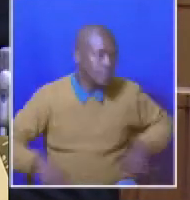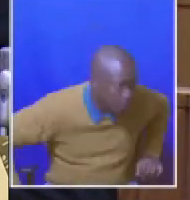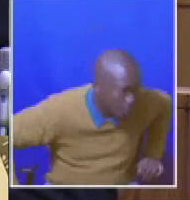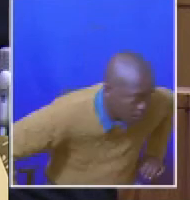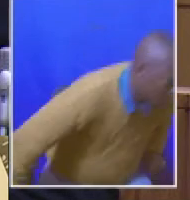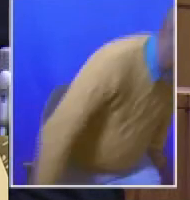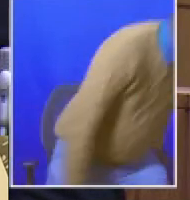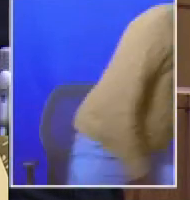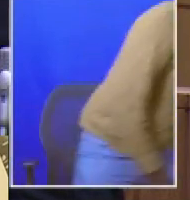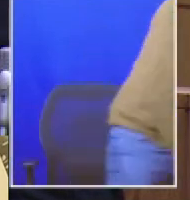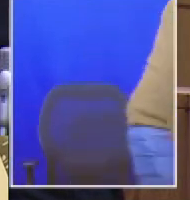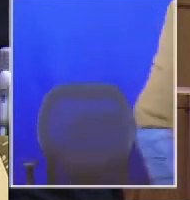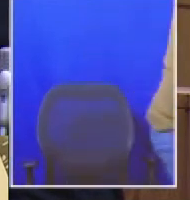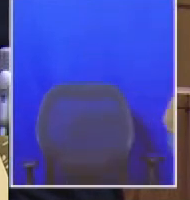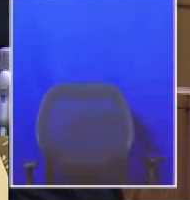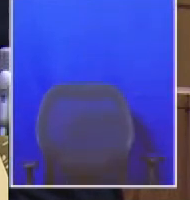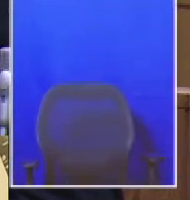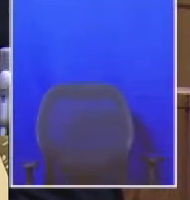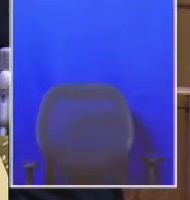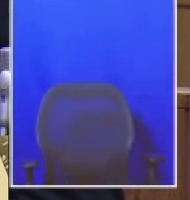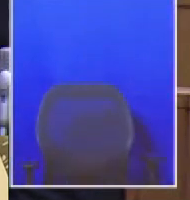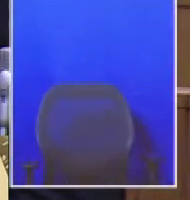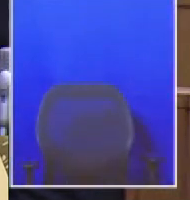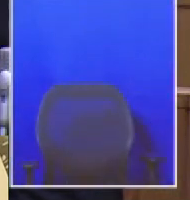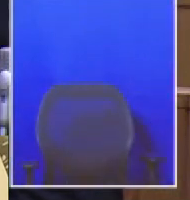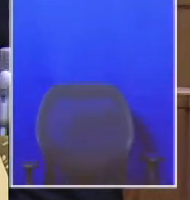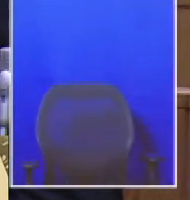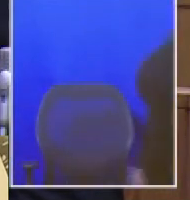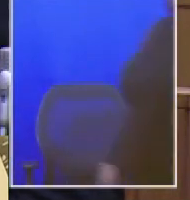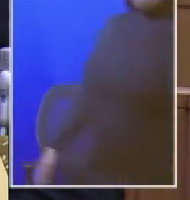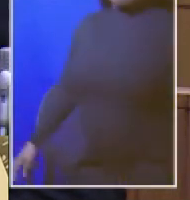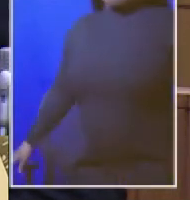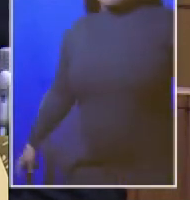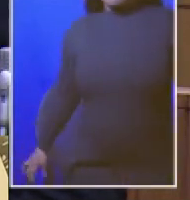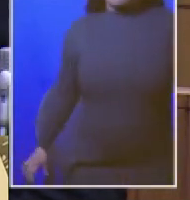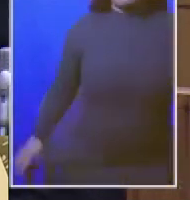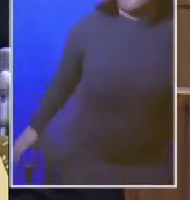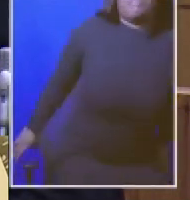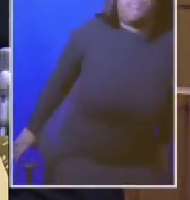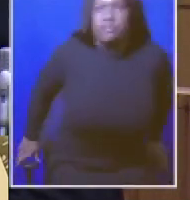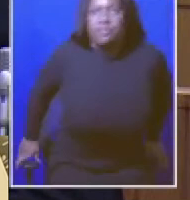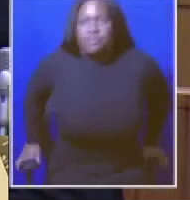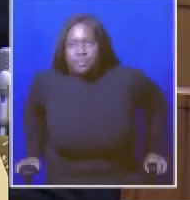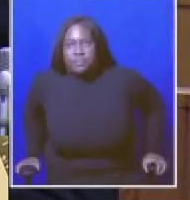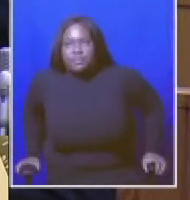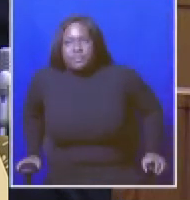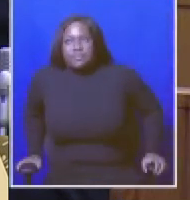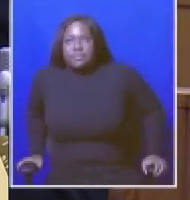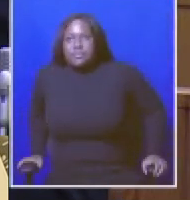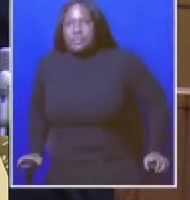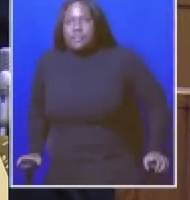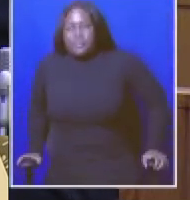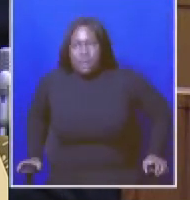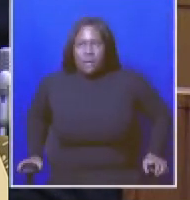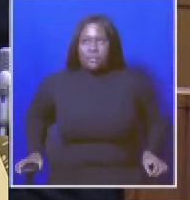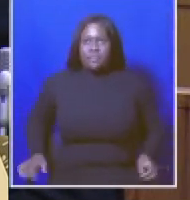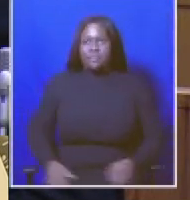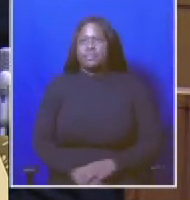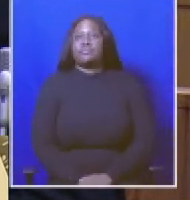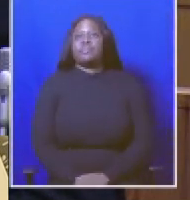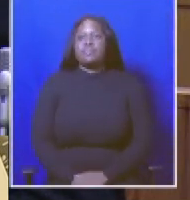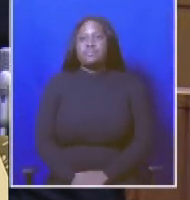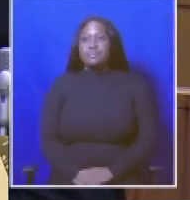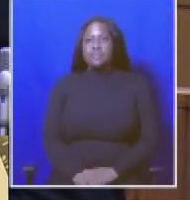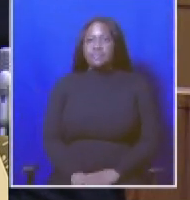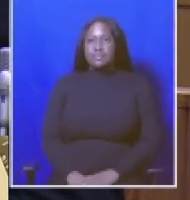support is not convincing. Though budget allocation may sometimes match the need, but it does not match